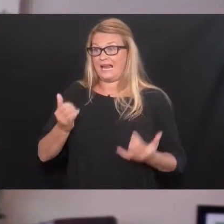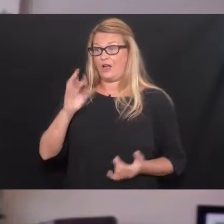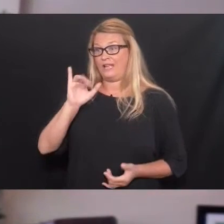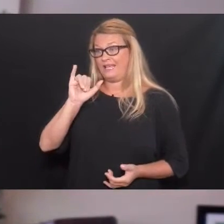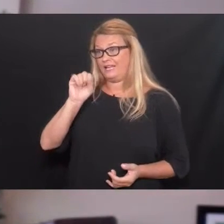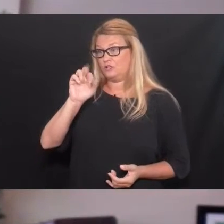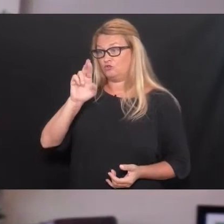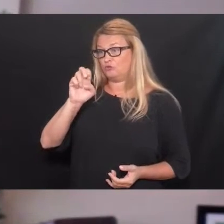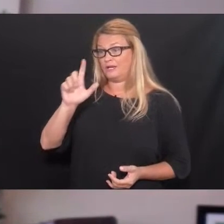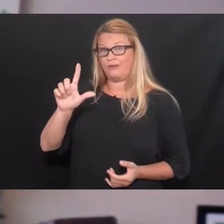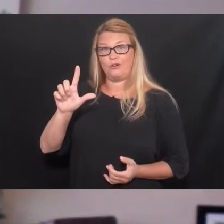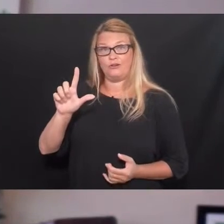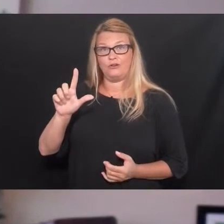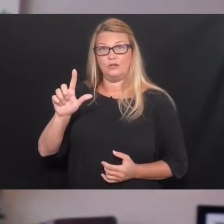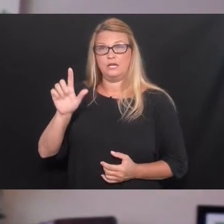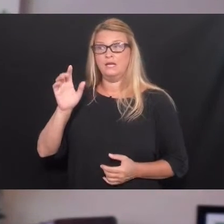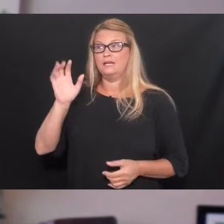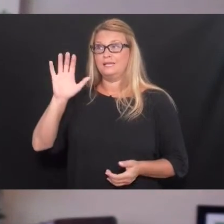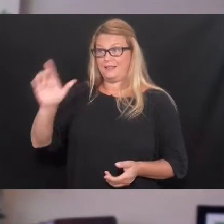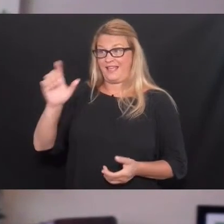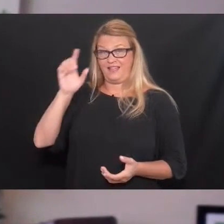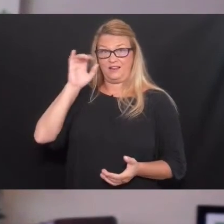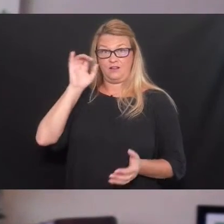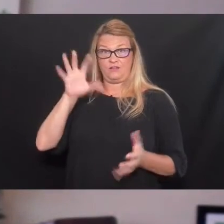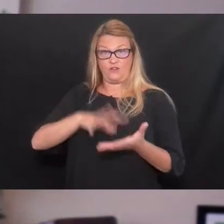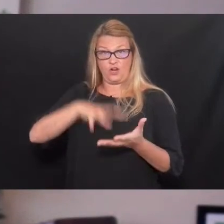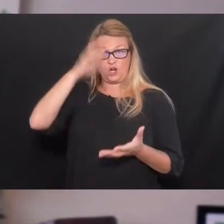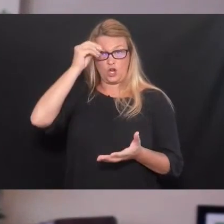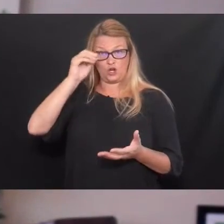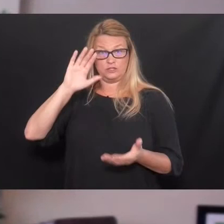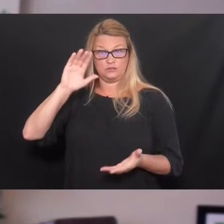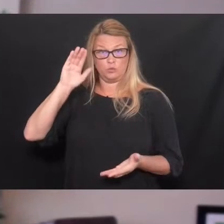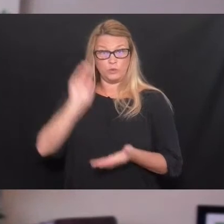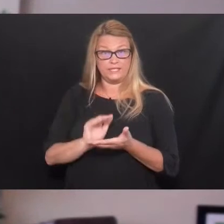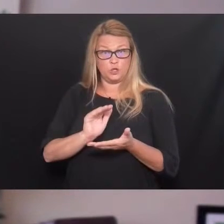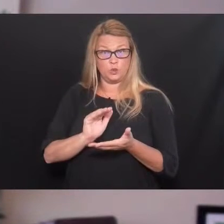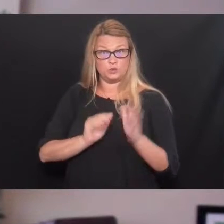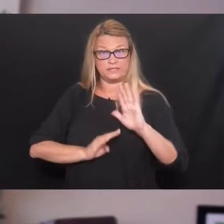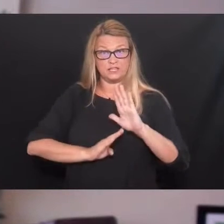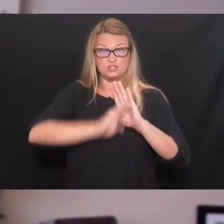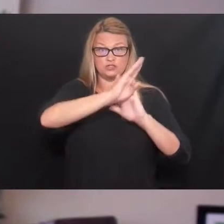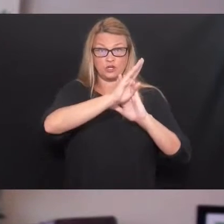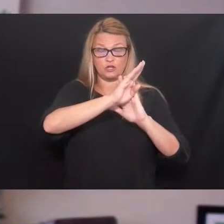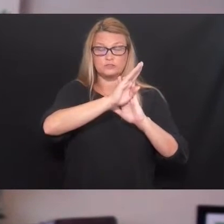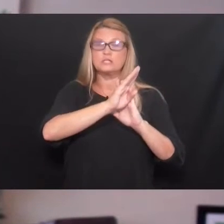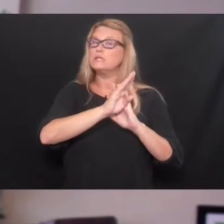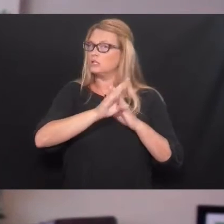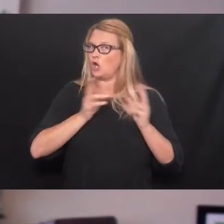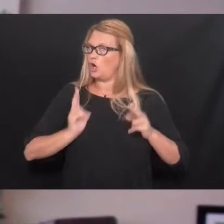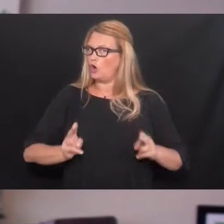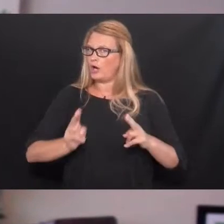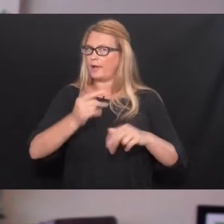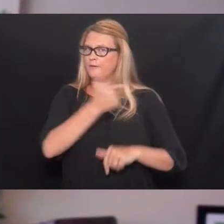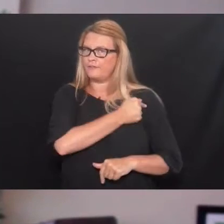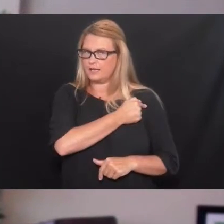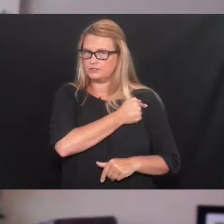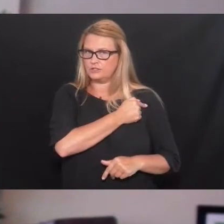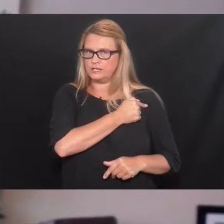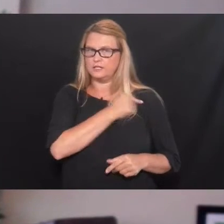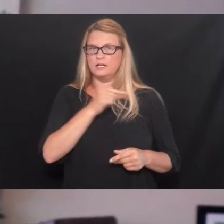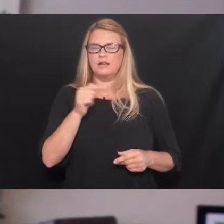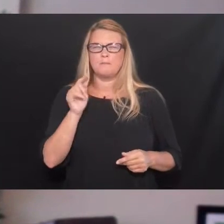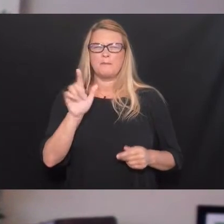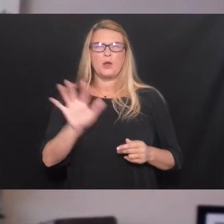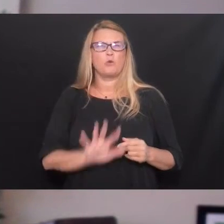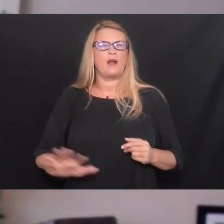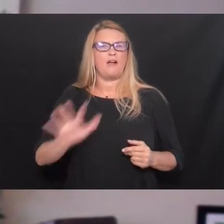way to reduce that surge is to be aggressive and vaccinate. And they are looking at 5 months after